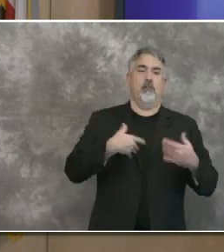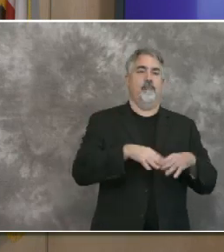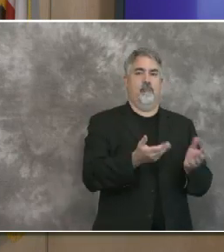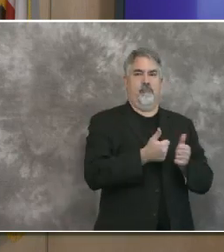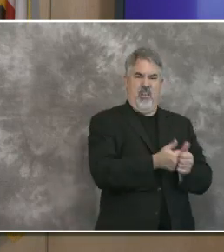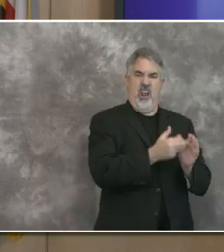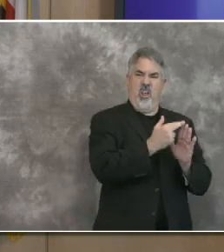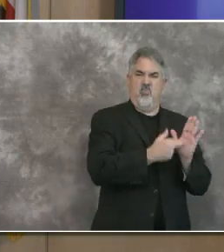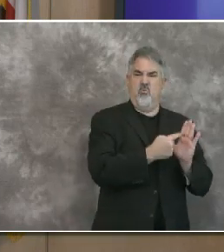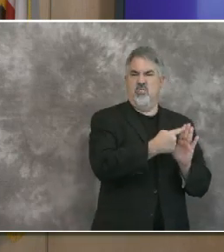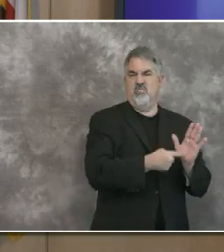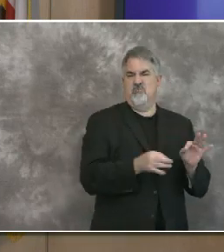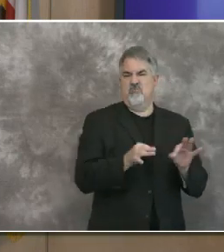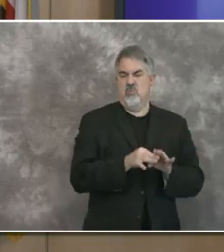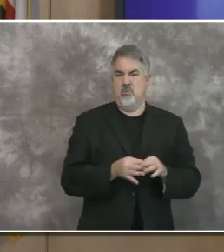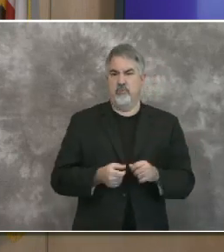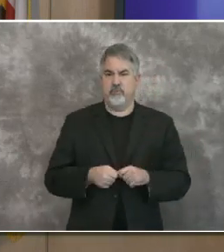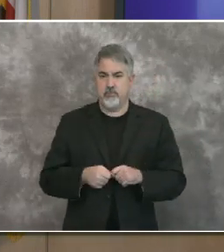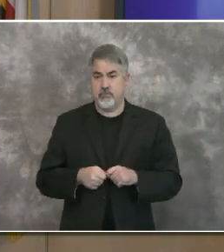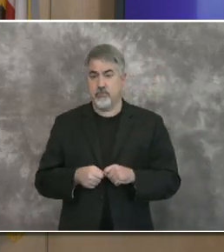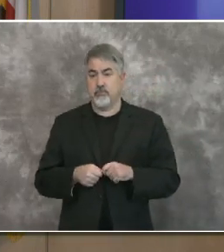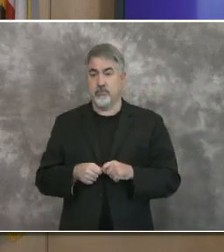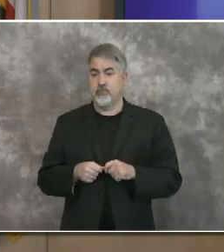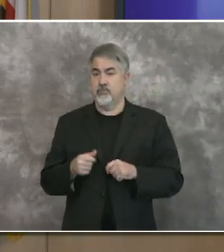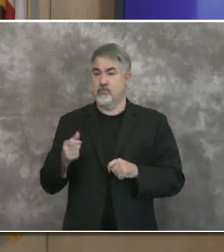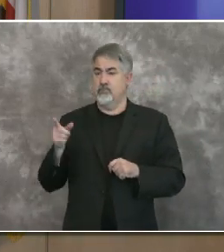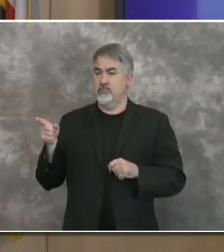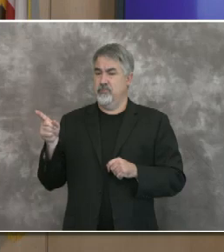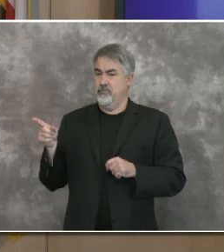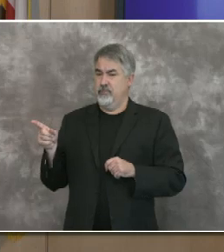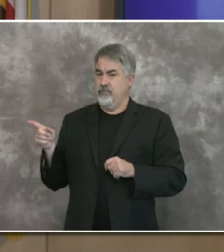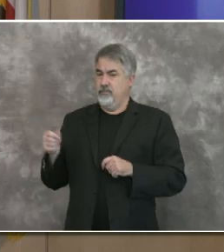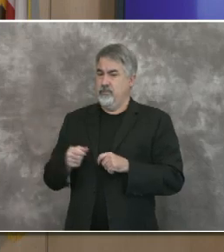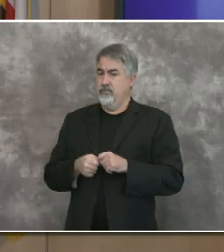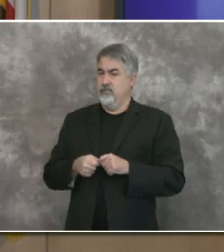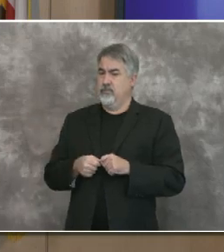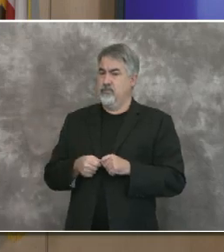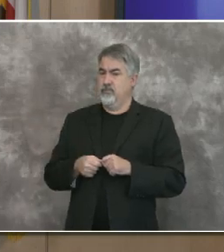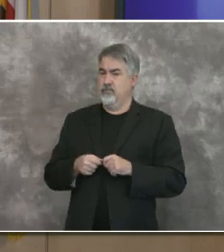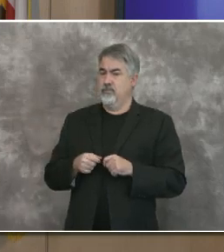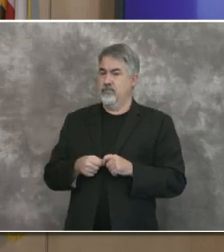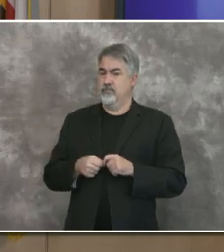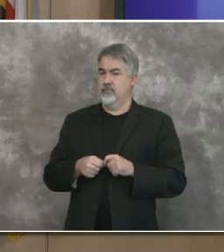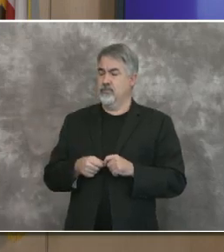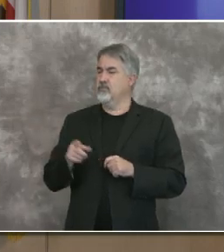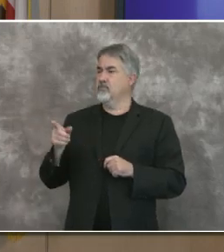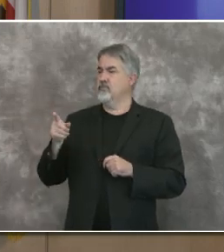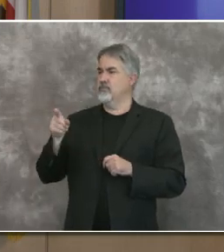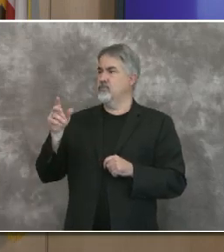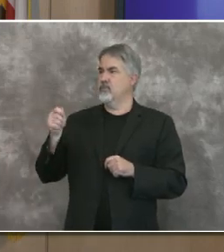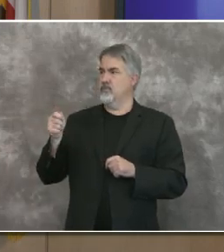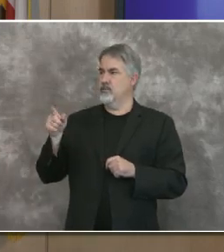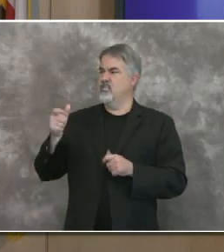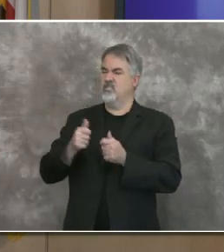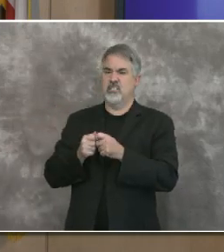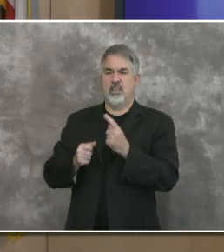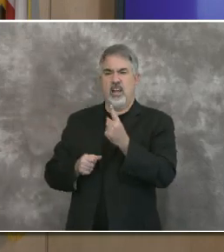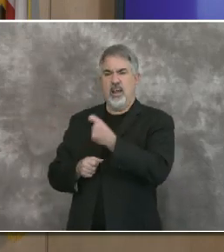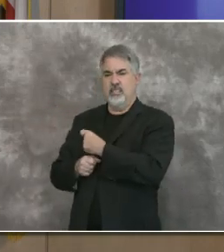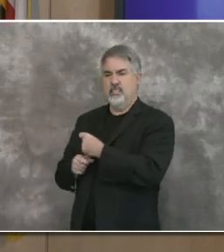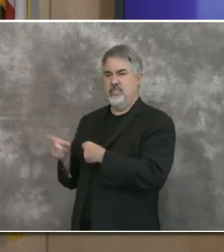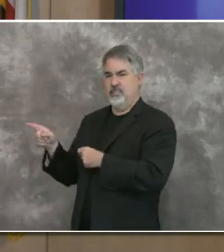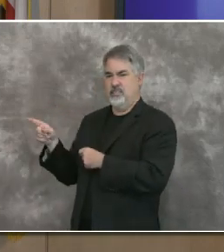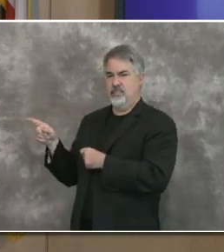I have a question from Saddam from Univision, and it is related to the guidelines, and he is wondering if the governor's announcement